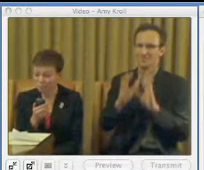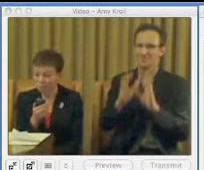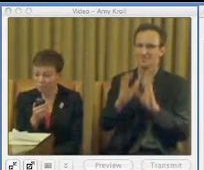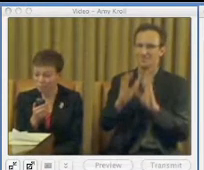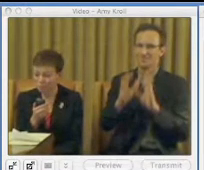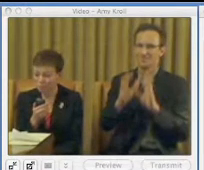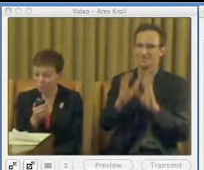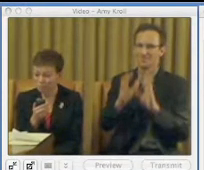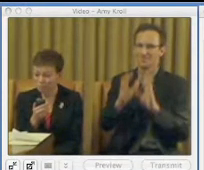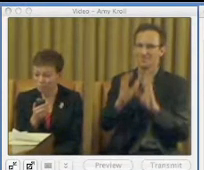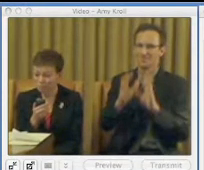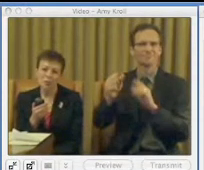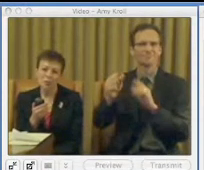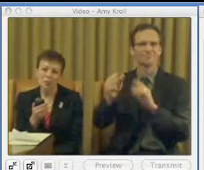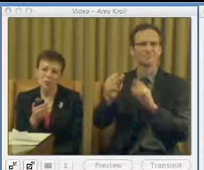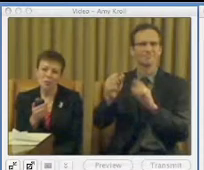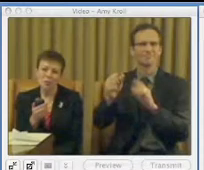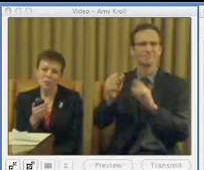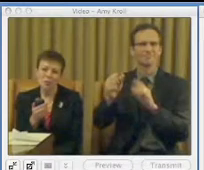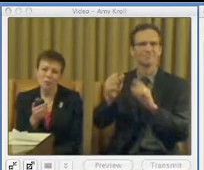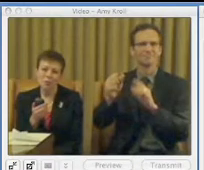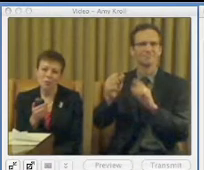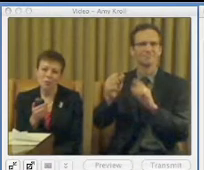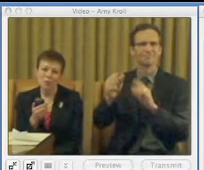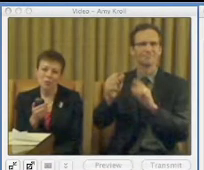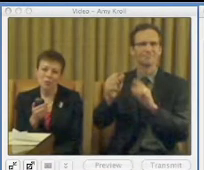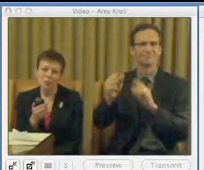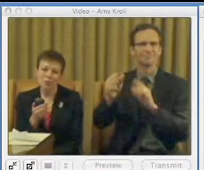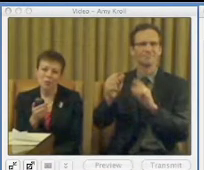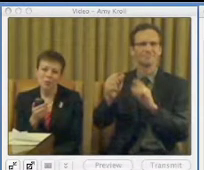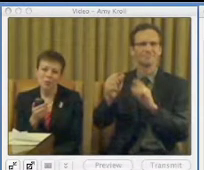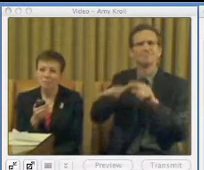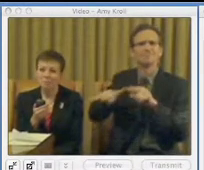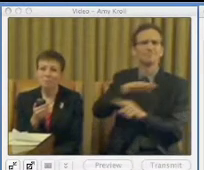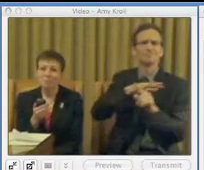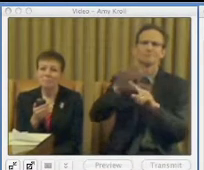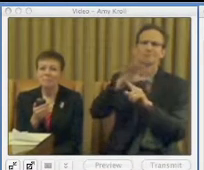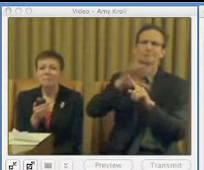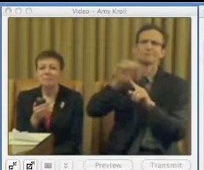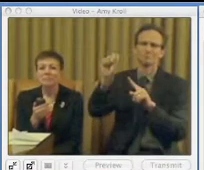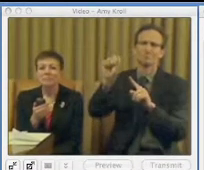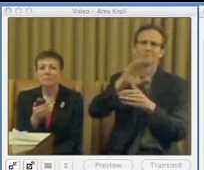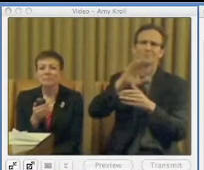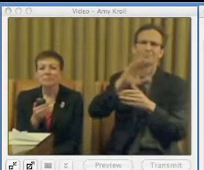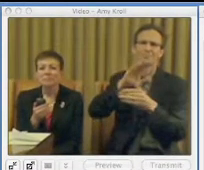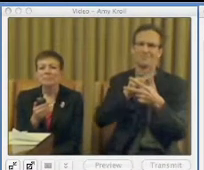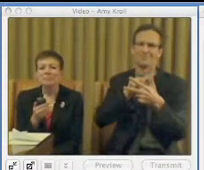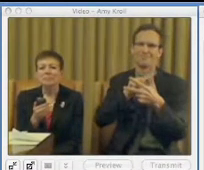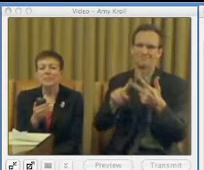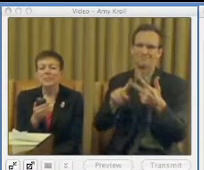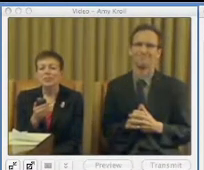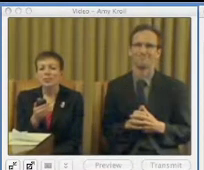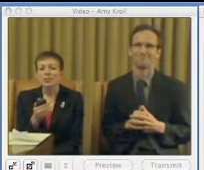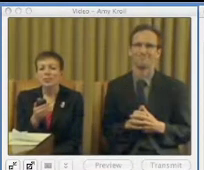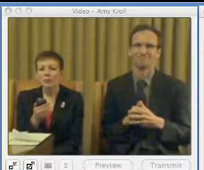an educator extraordinaire and an interpreter researcher extraordinaire.